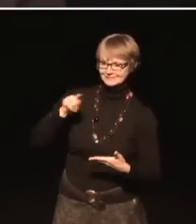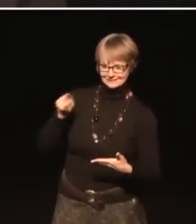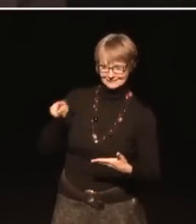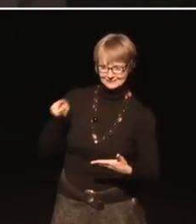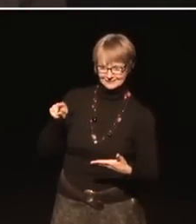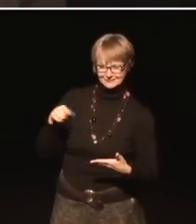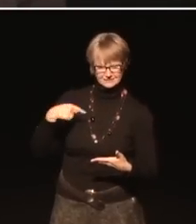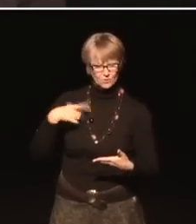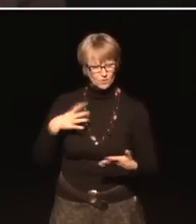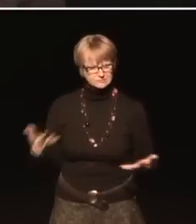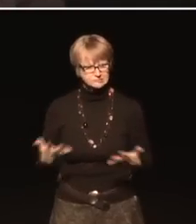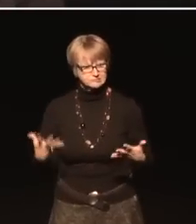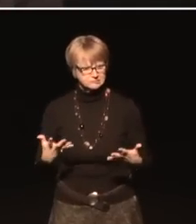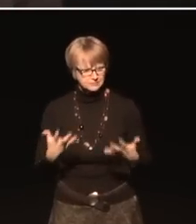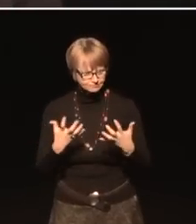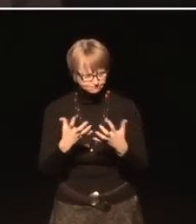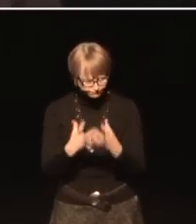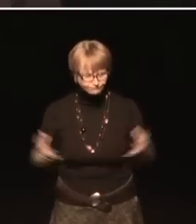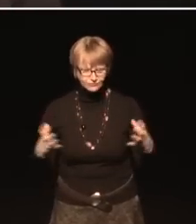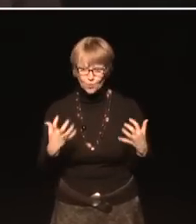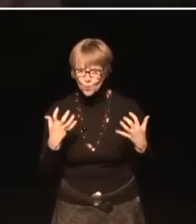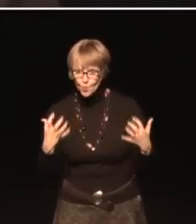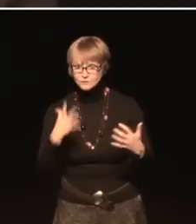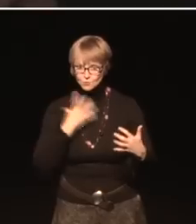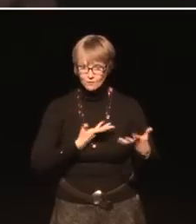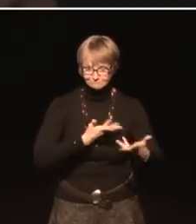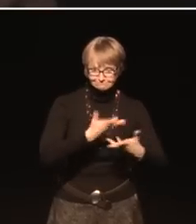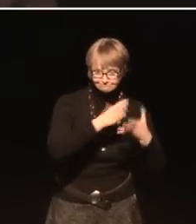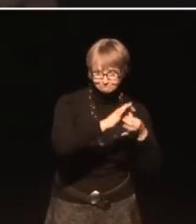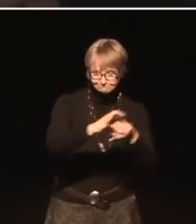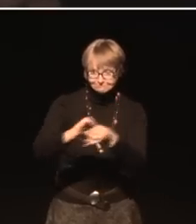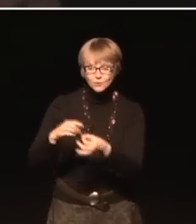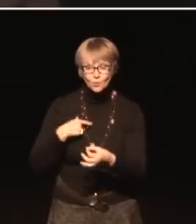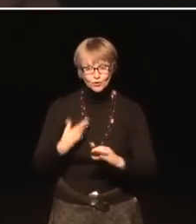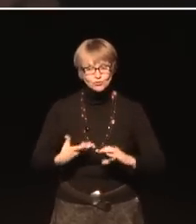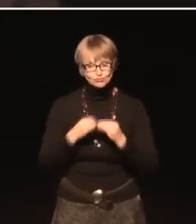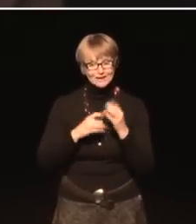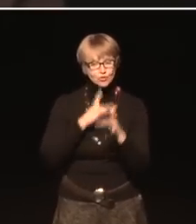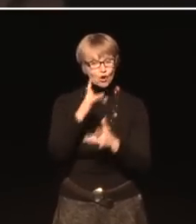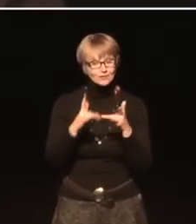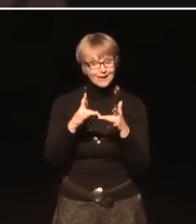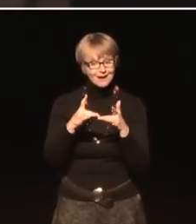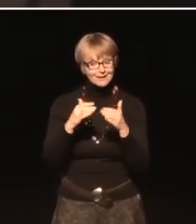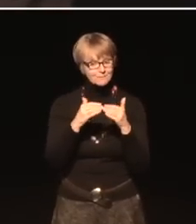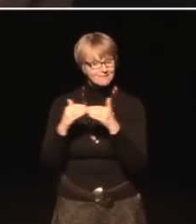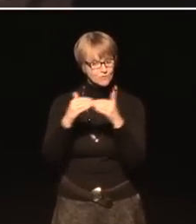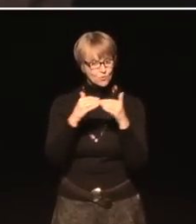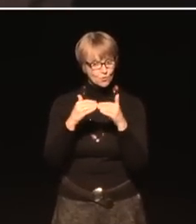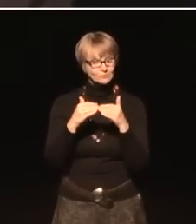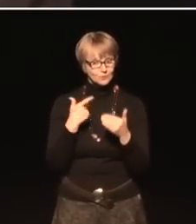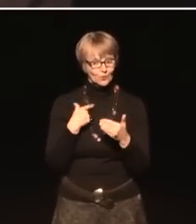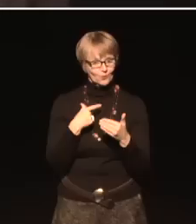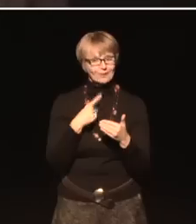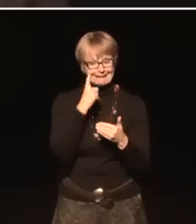building audiences, we want to continue to have a dialogue with those audiences. So we've created a sort of online platform, as it were. So we have a virtual